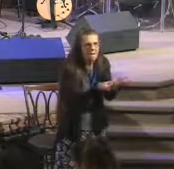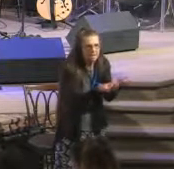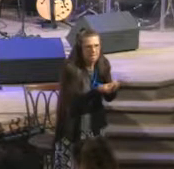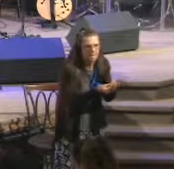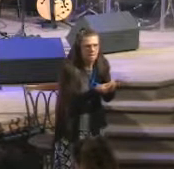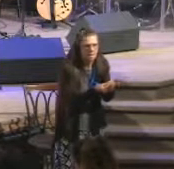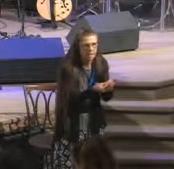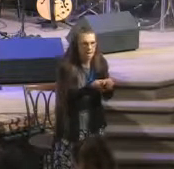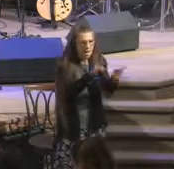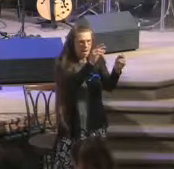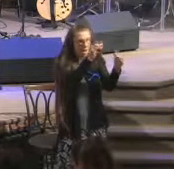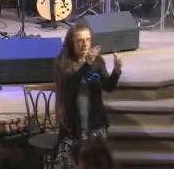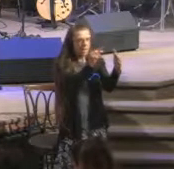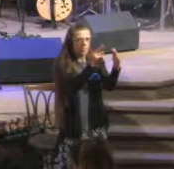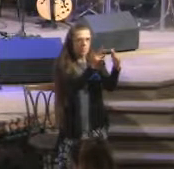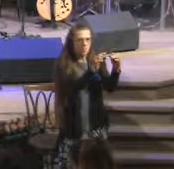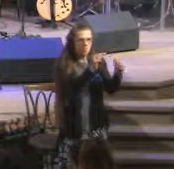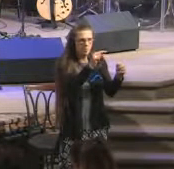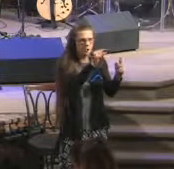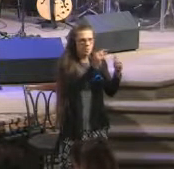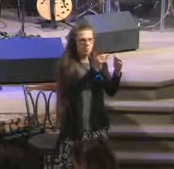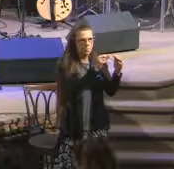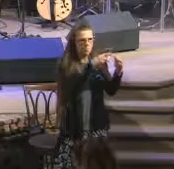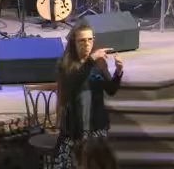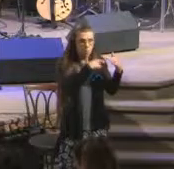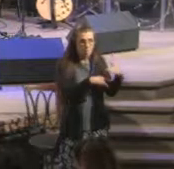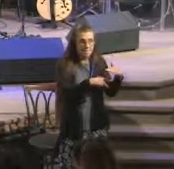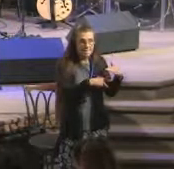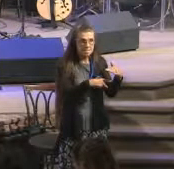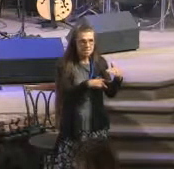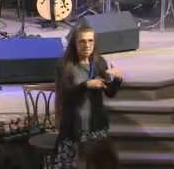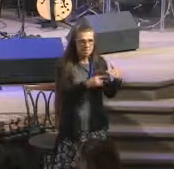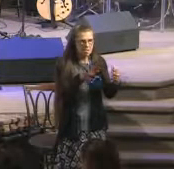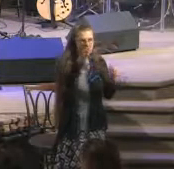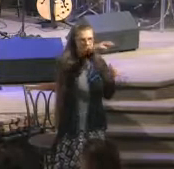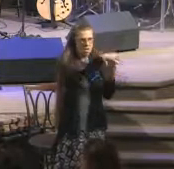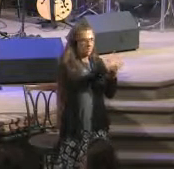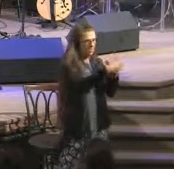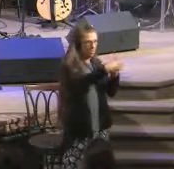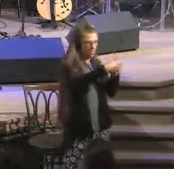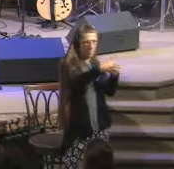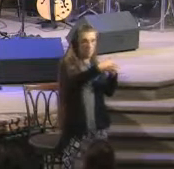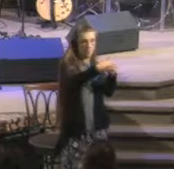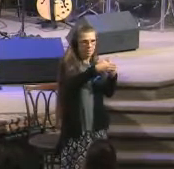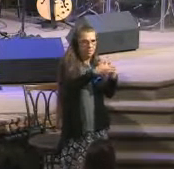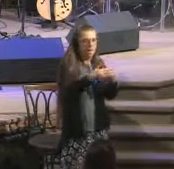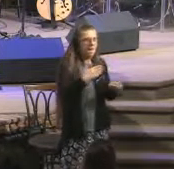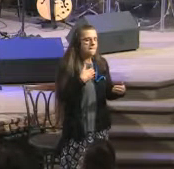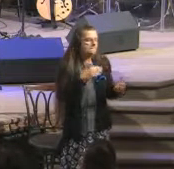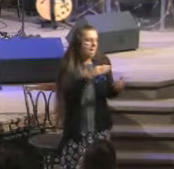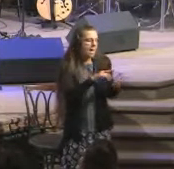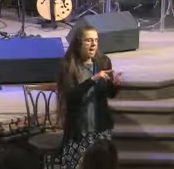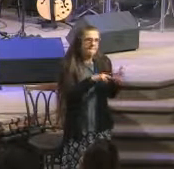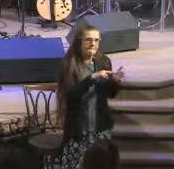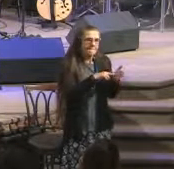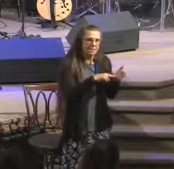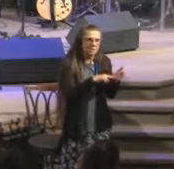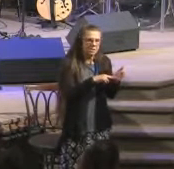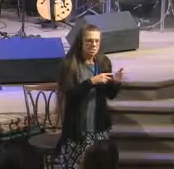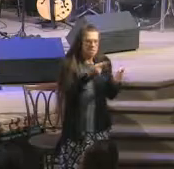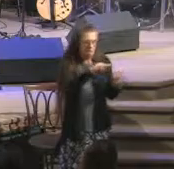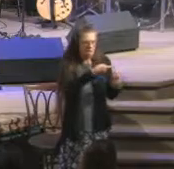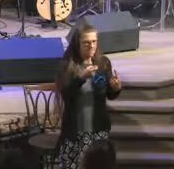cover up for them by announcing false visions and making lying predictions. They say, my message is from the sovereign